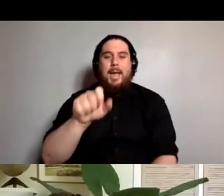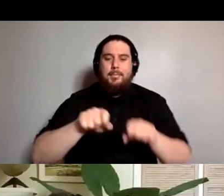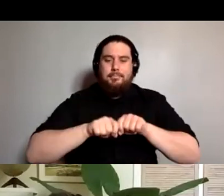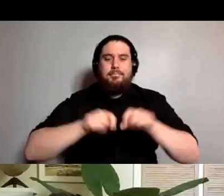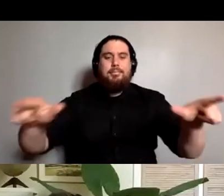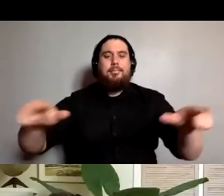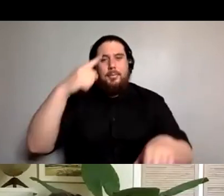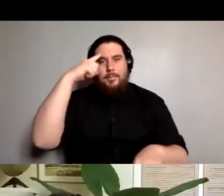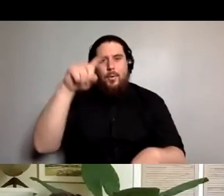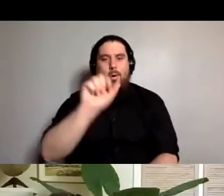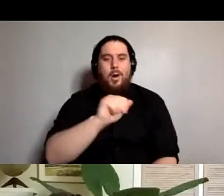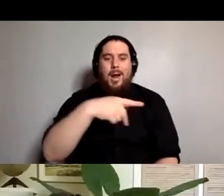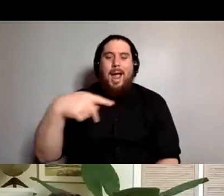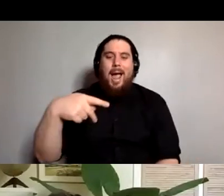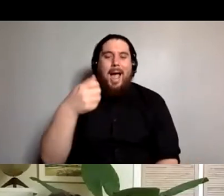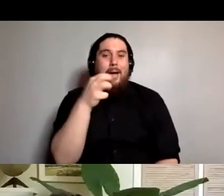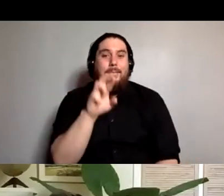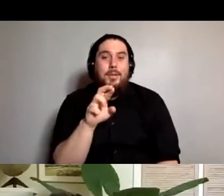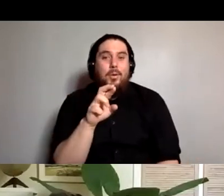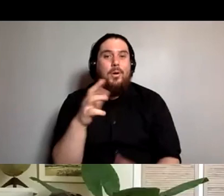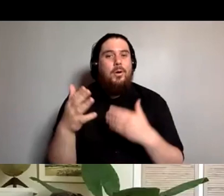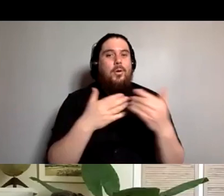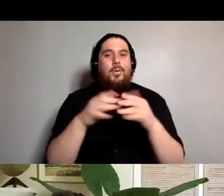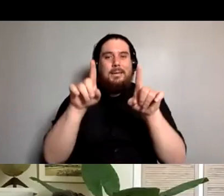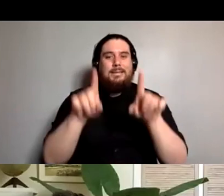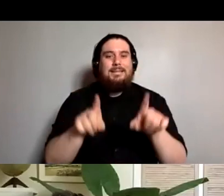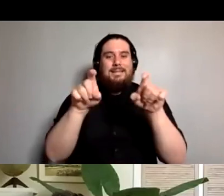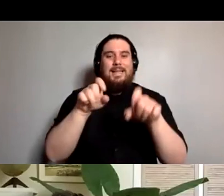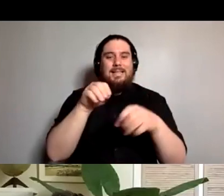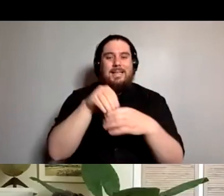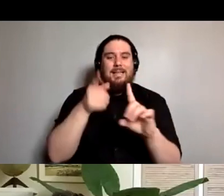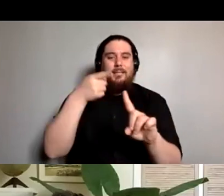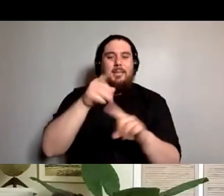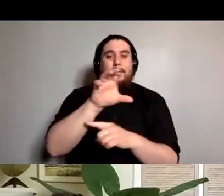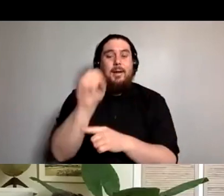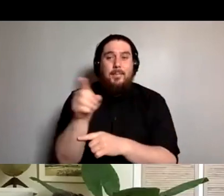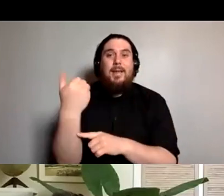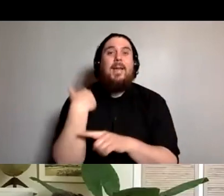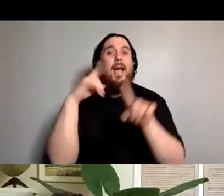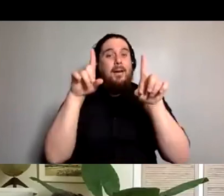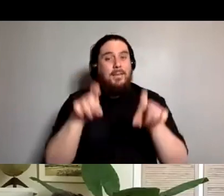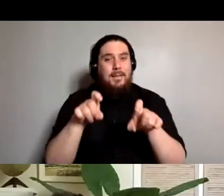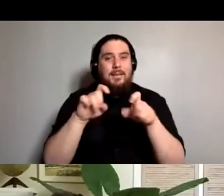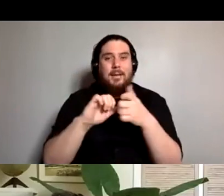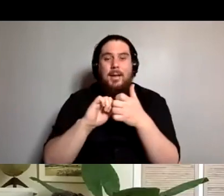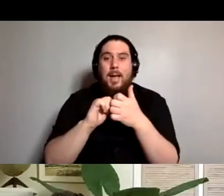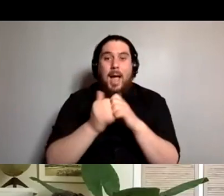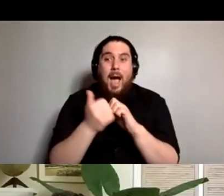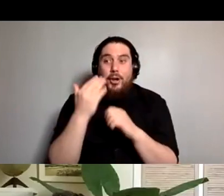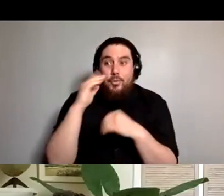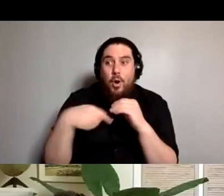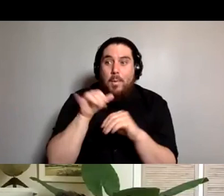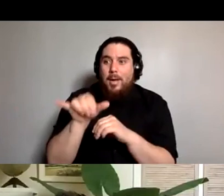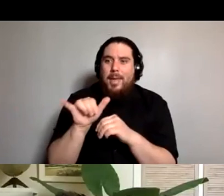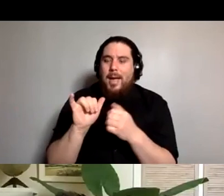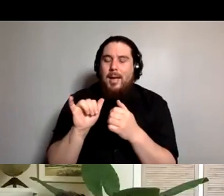that's app or whether that's within testing within a company, for sure. Mm-hmm. And how do you hear about that? If you're, I mean,